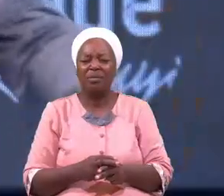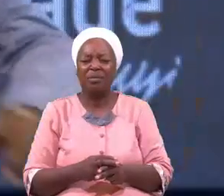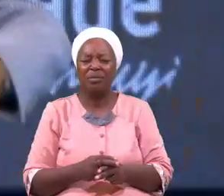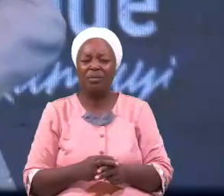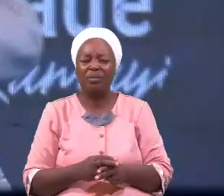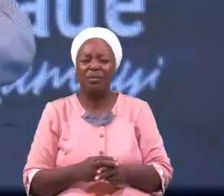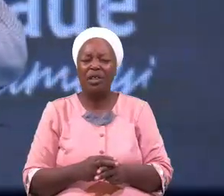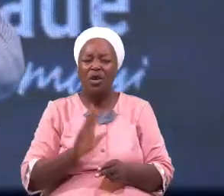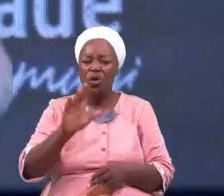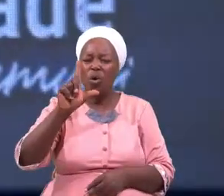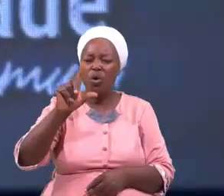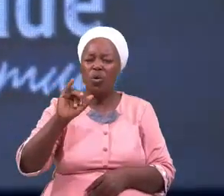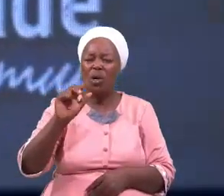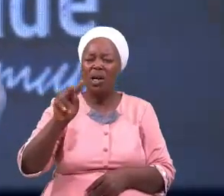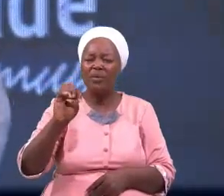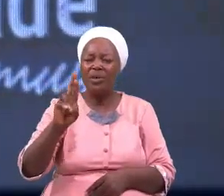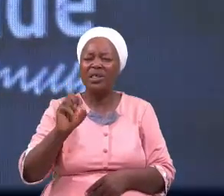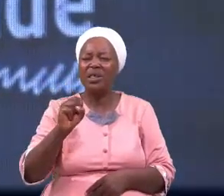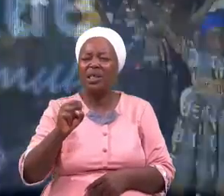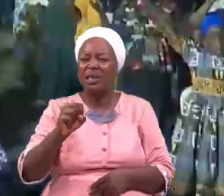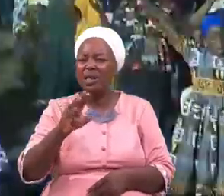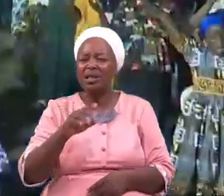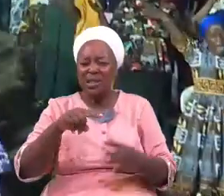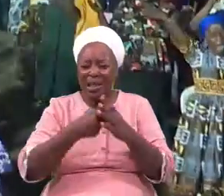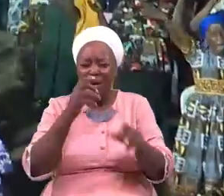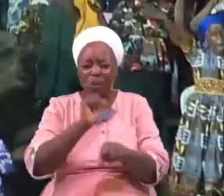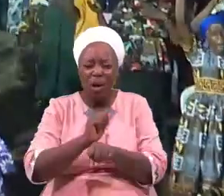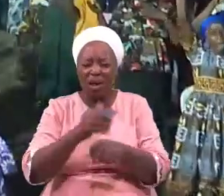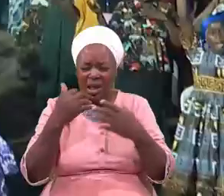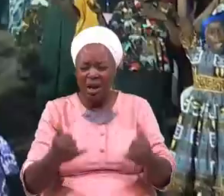Your livers, be activated in Jesus' name.